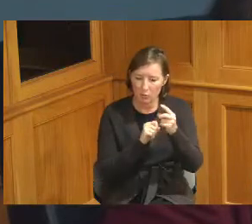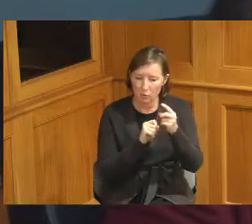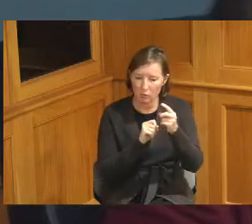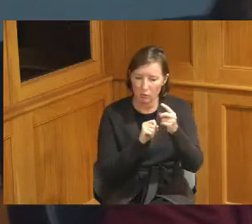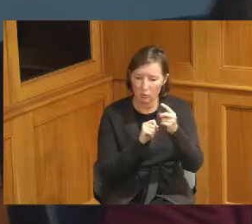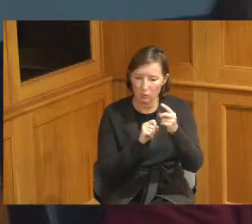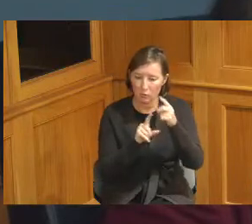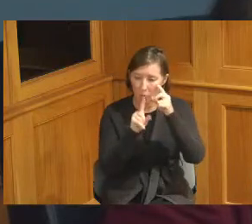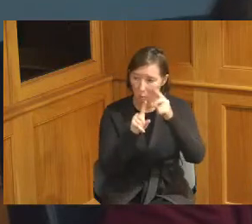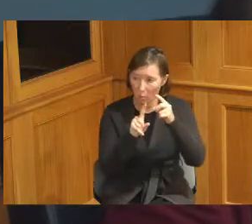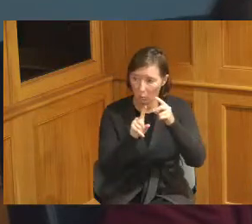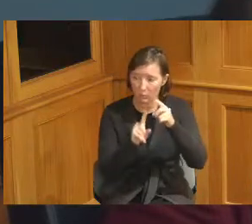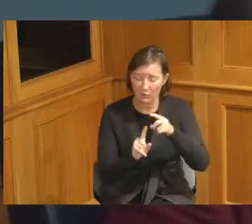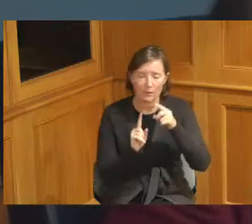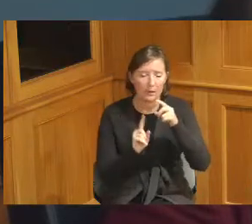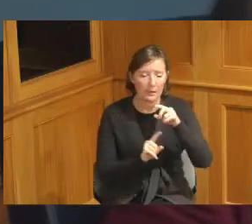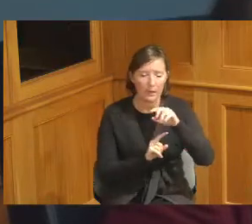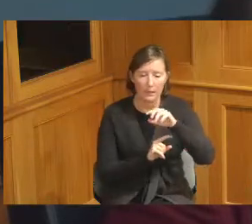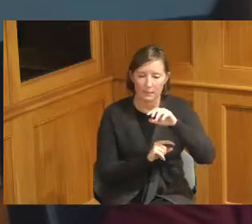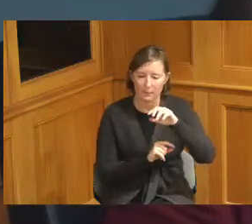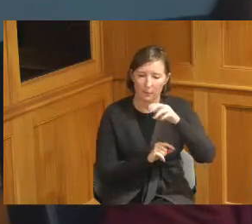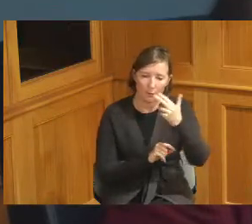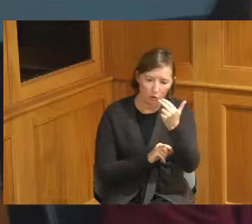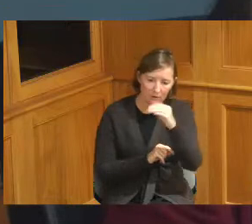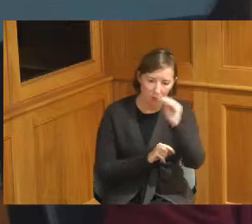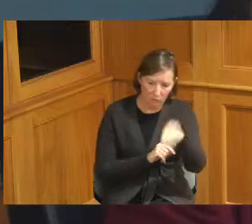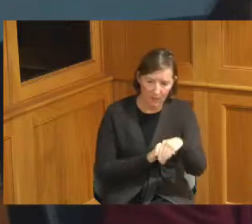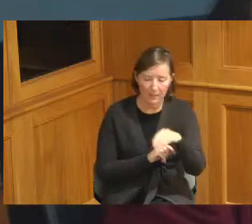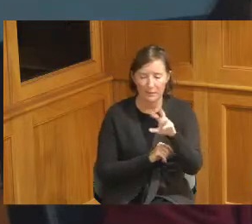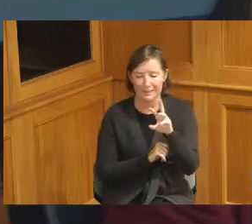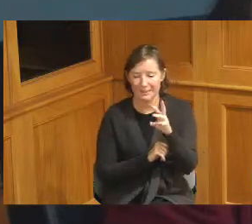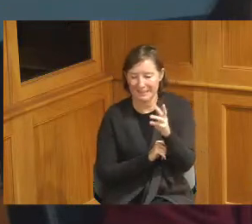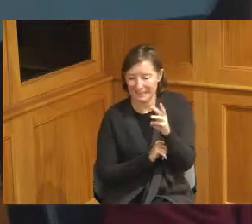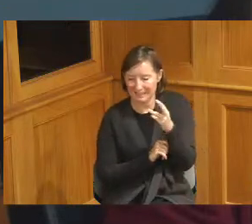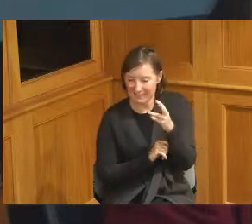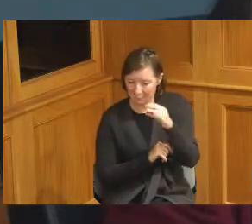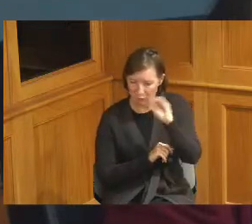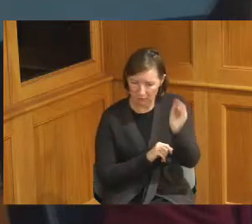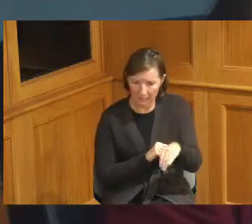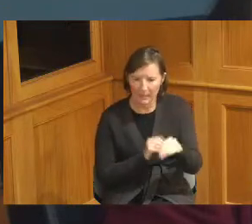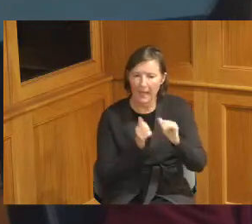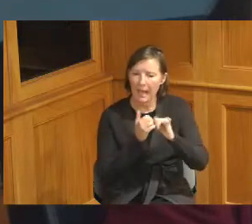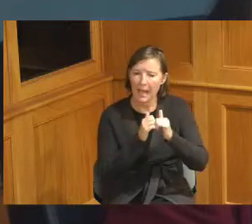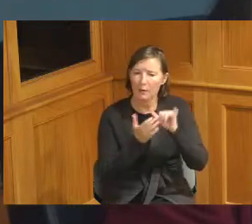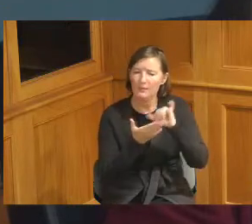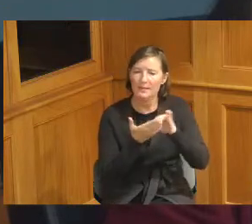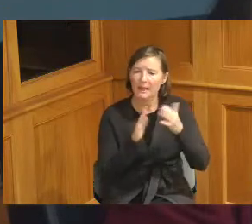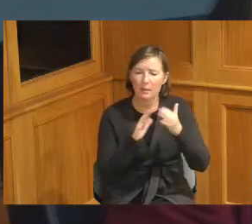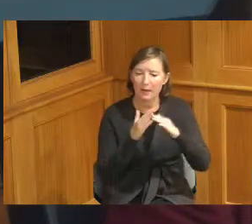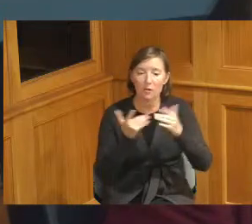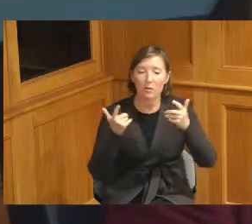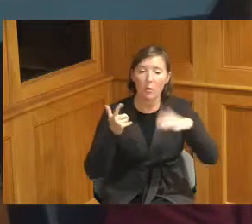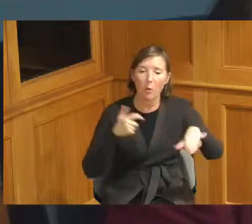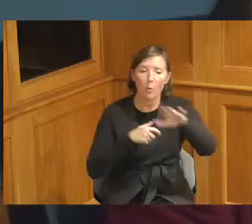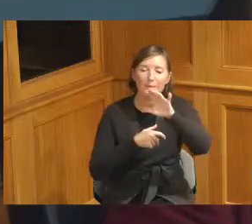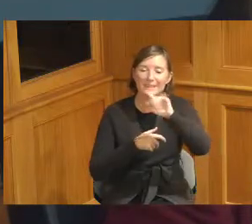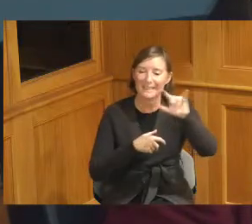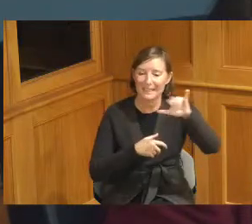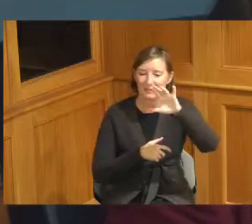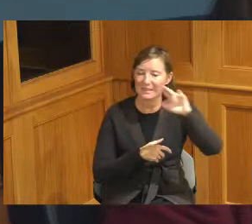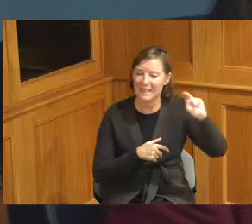MBE 16%, WBE 13%. How does that compare to the city of Cincinnati, or do they even have goals?